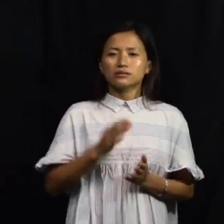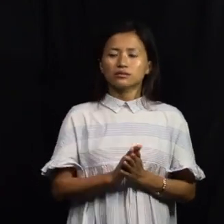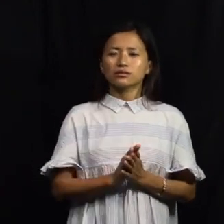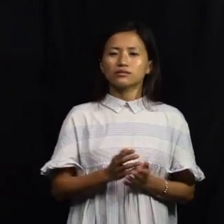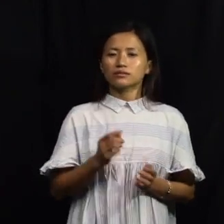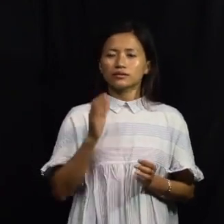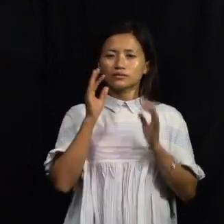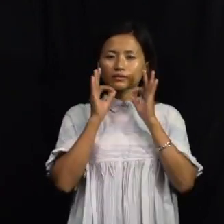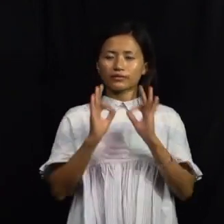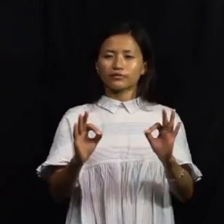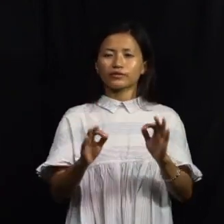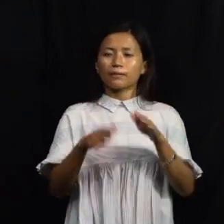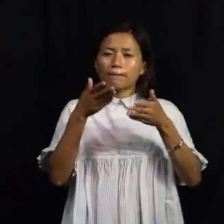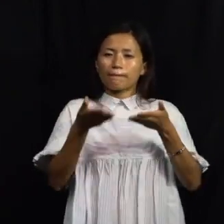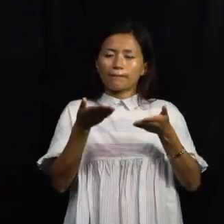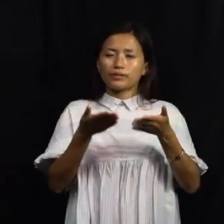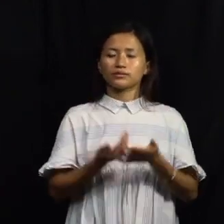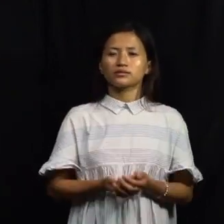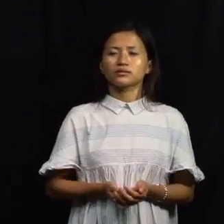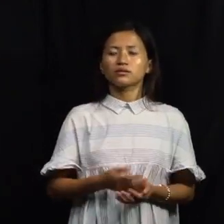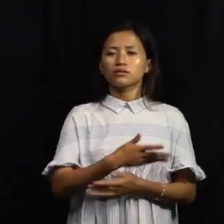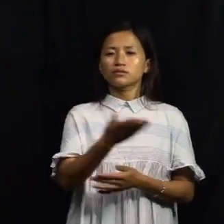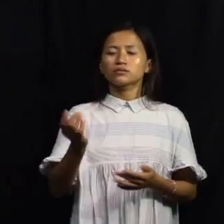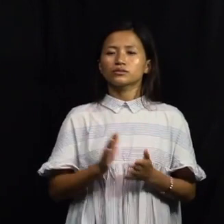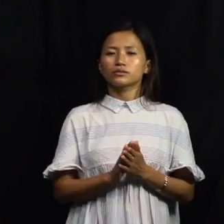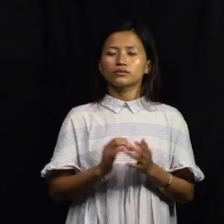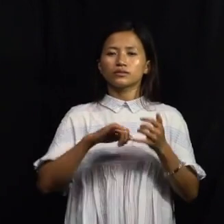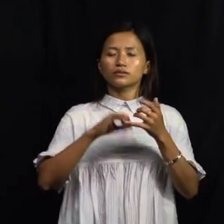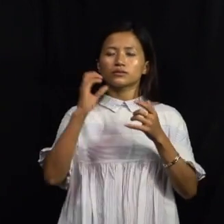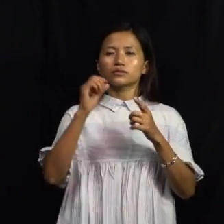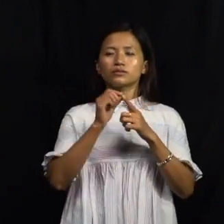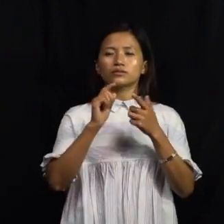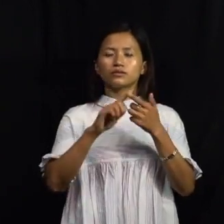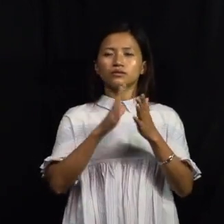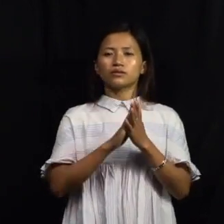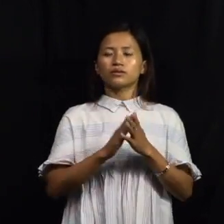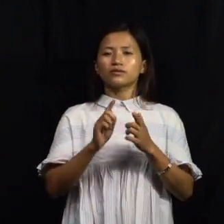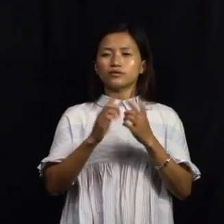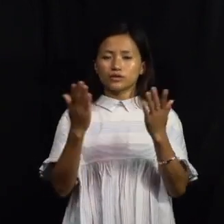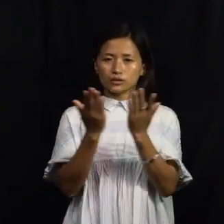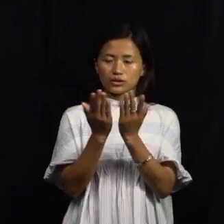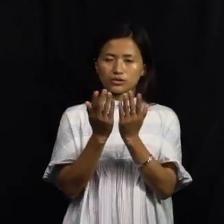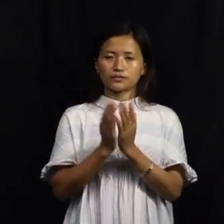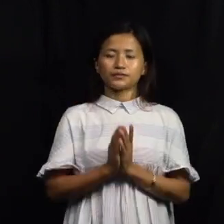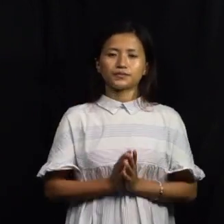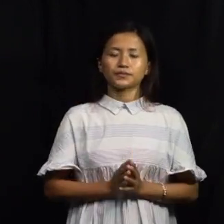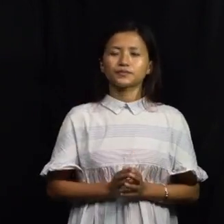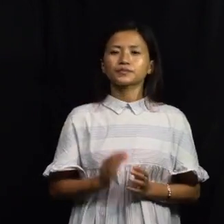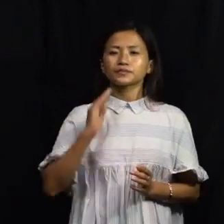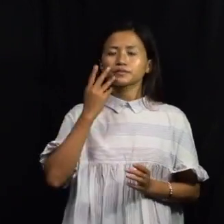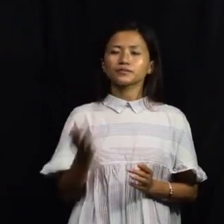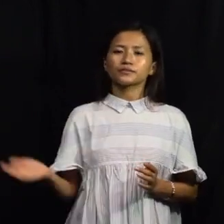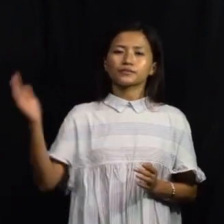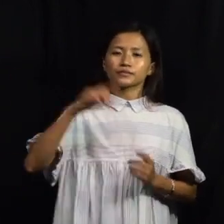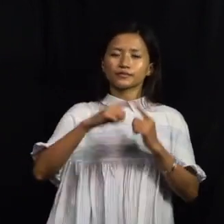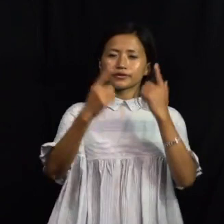a perfect balance. Okay, so all those were the scope of education, the 9 scopes of education. When we come